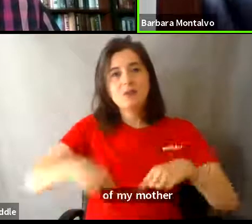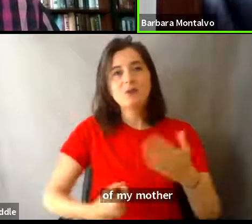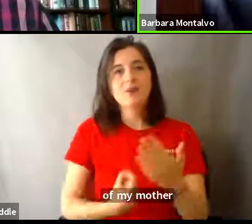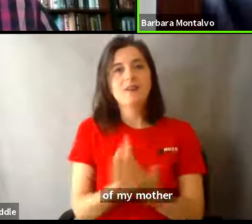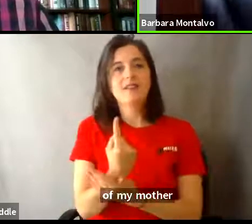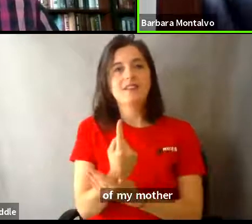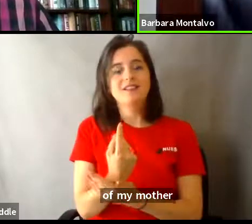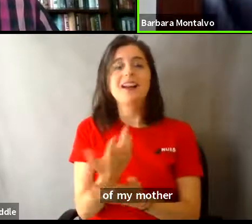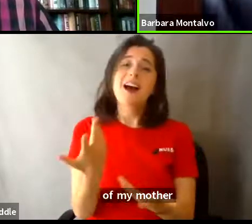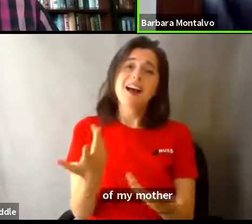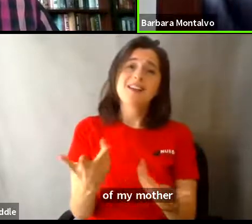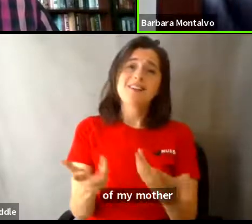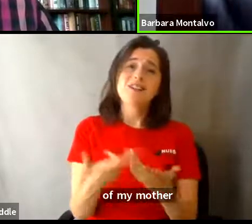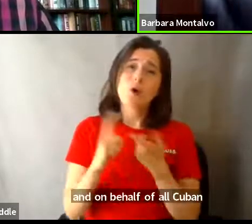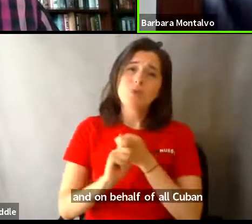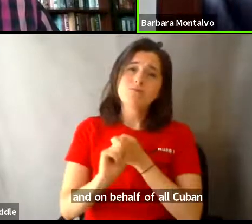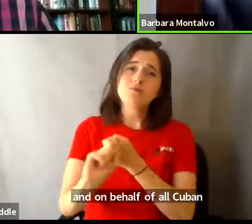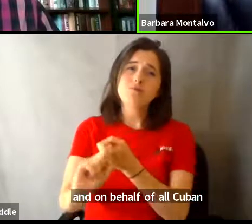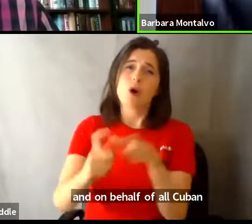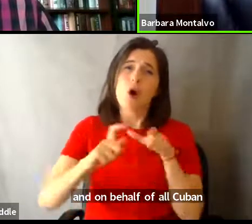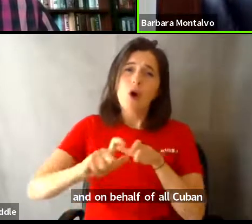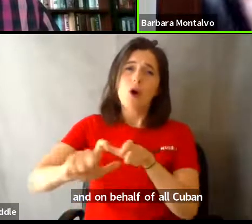permanent support.